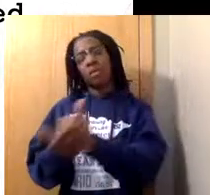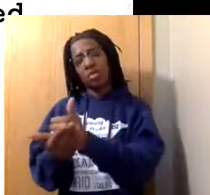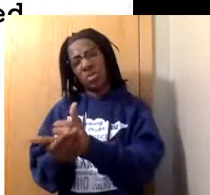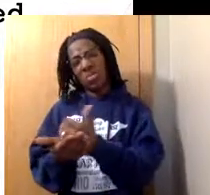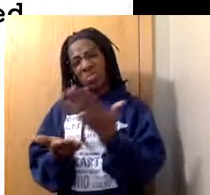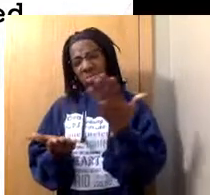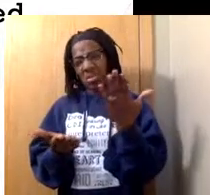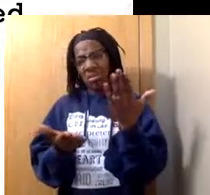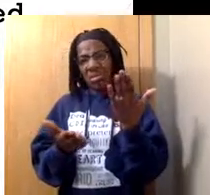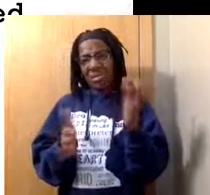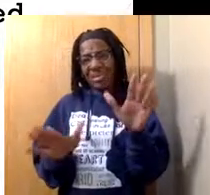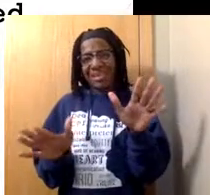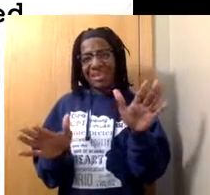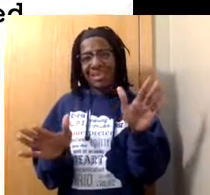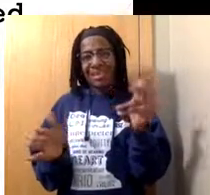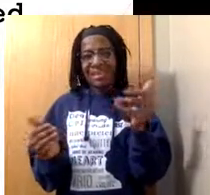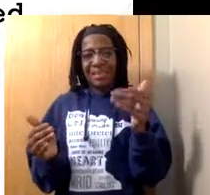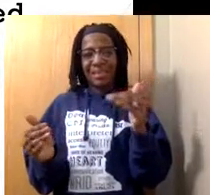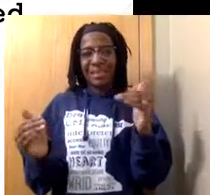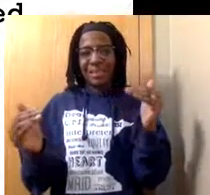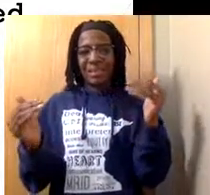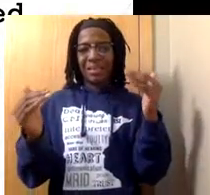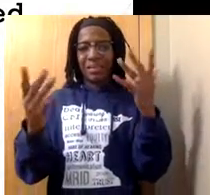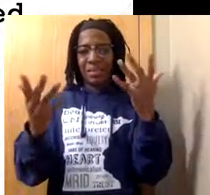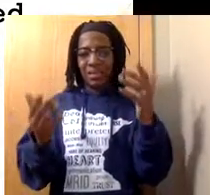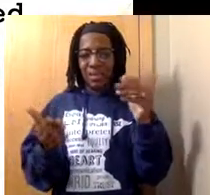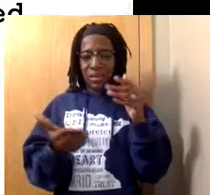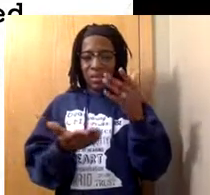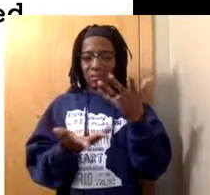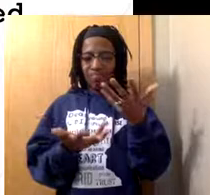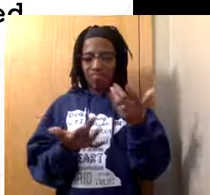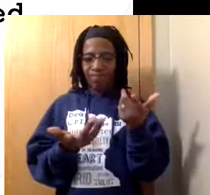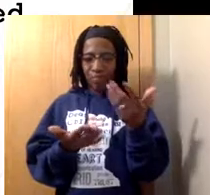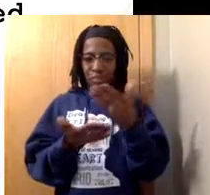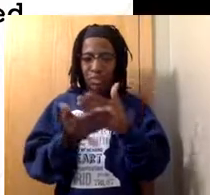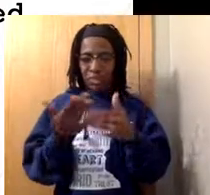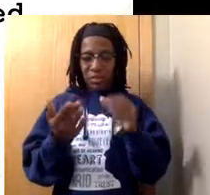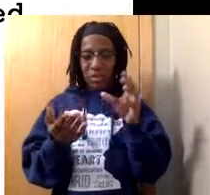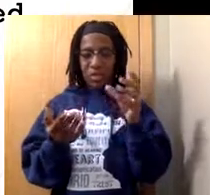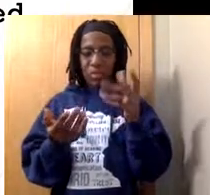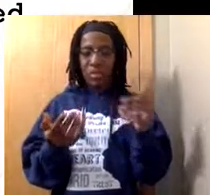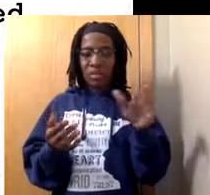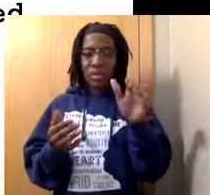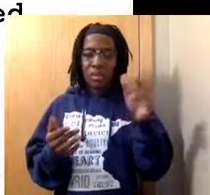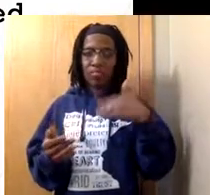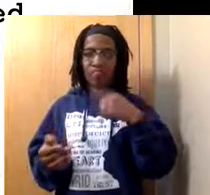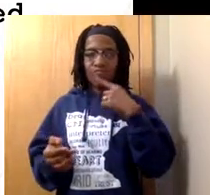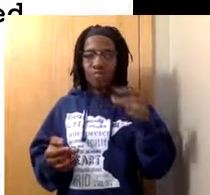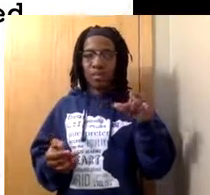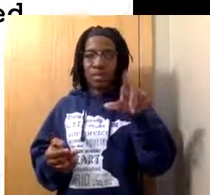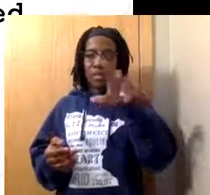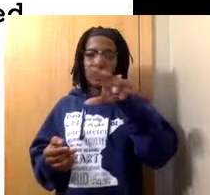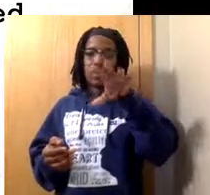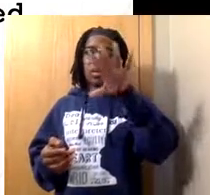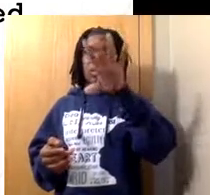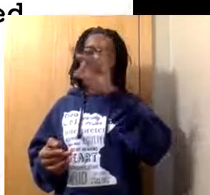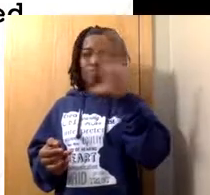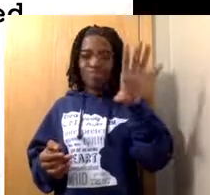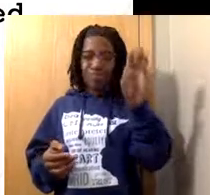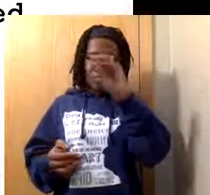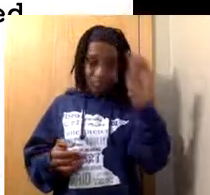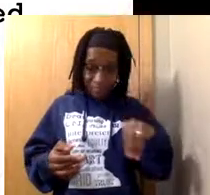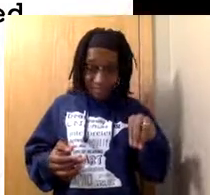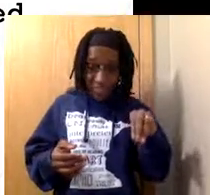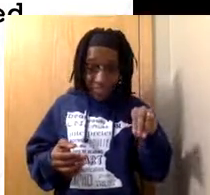certain extent, but I say like 75% of cochlear implants, they're not as good as they are saying to